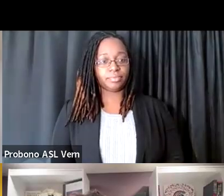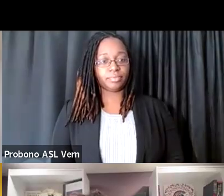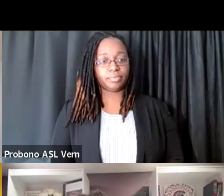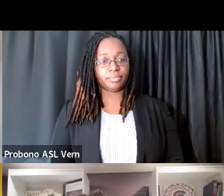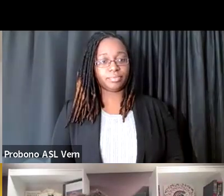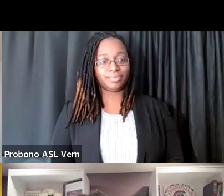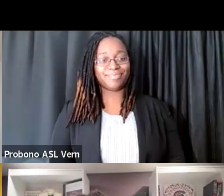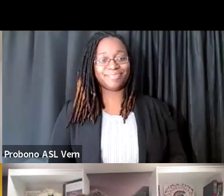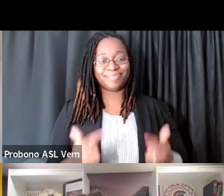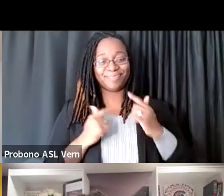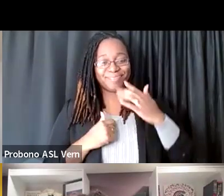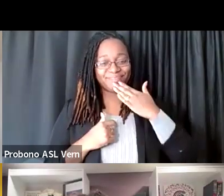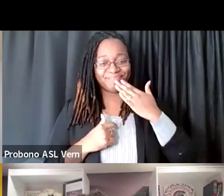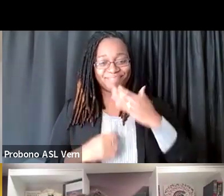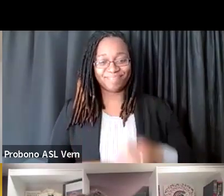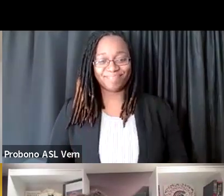music support a moment?